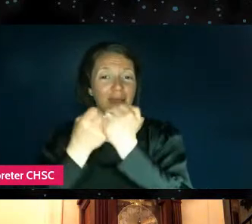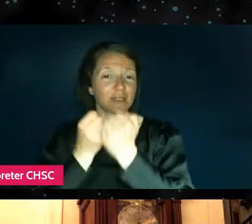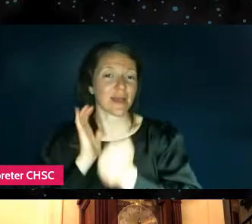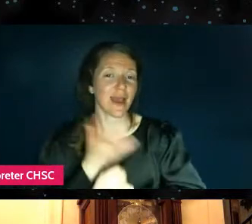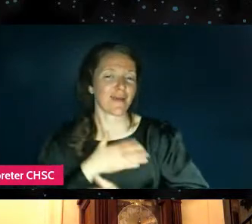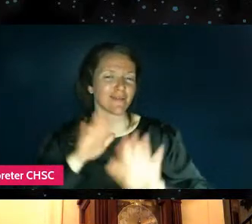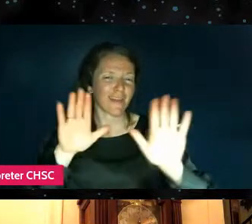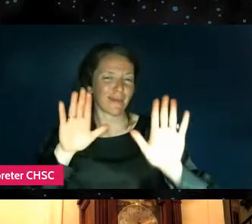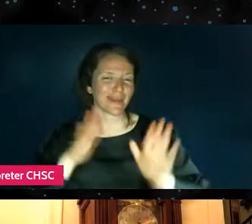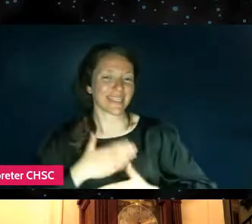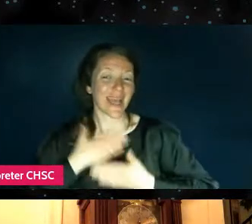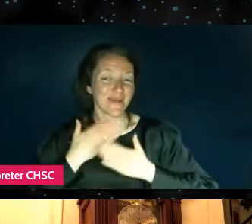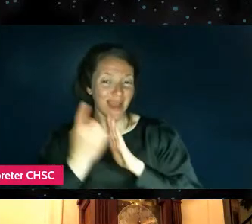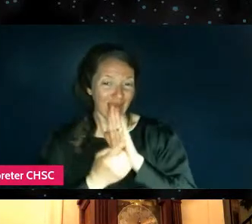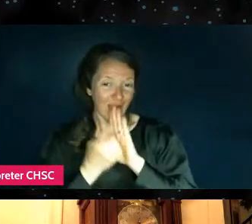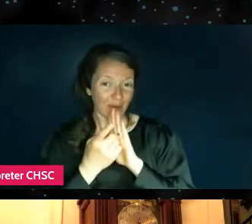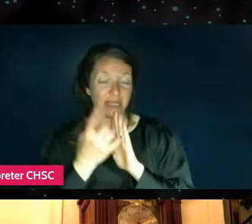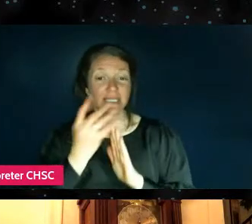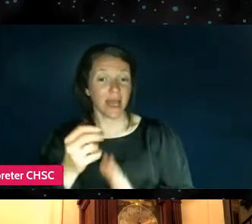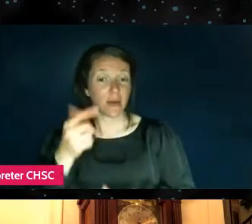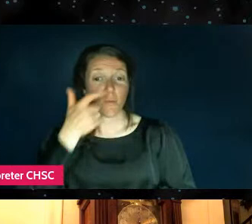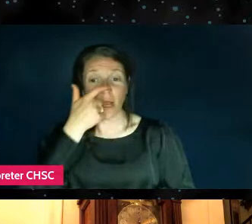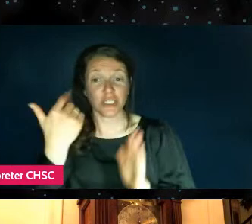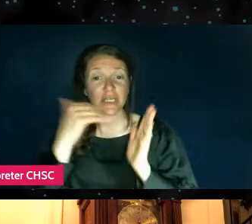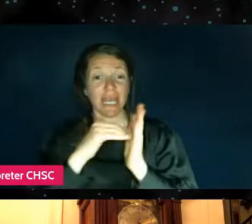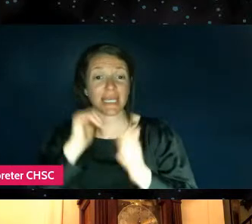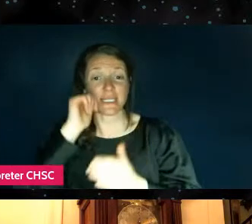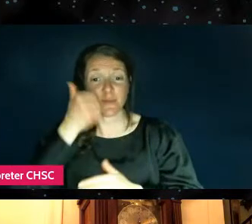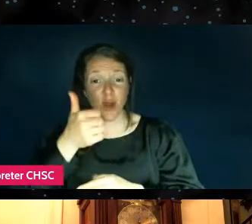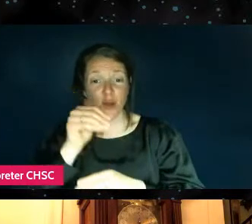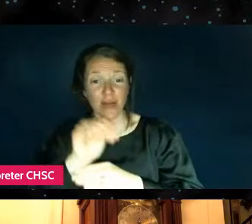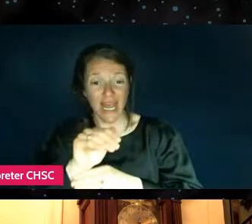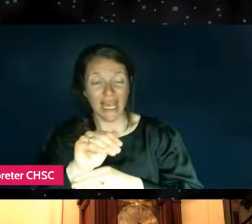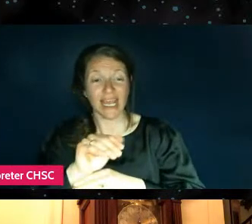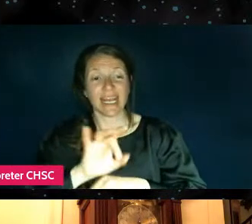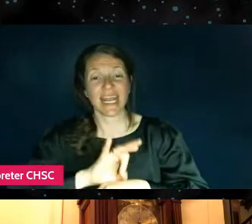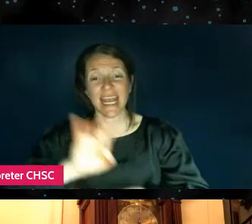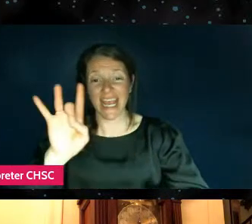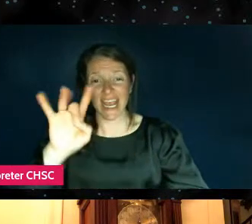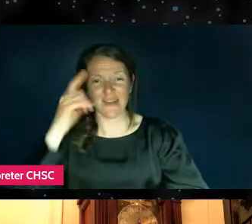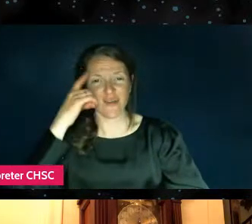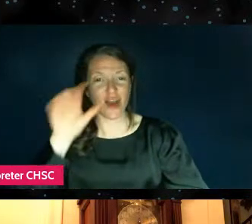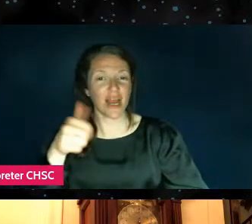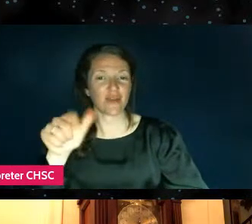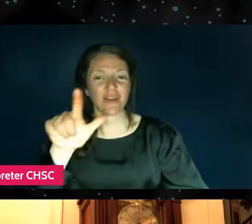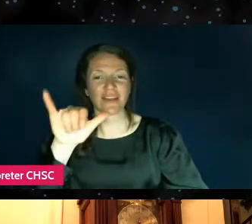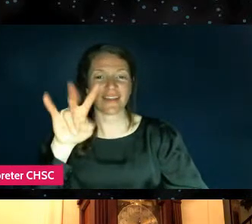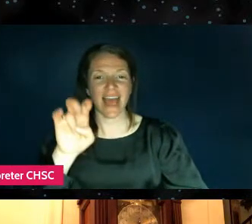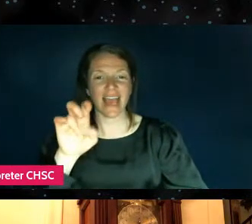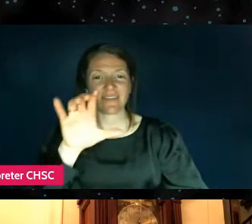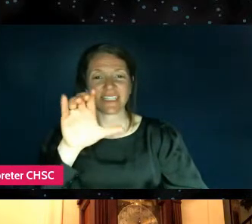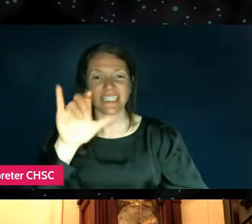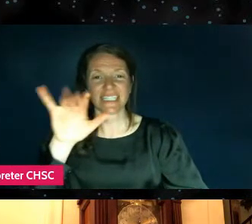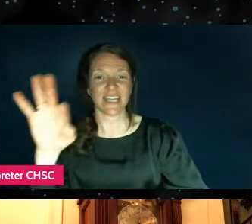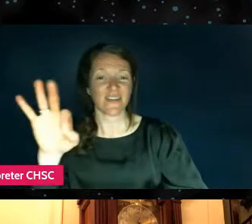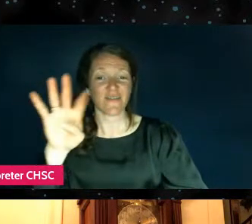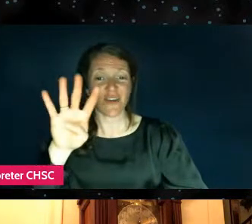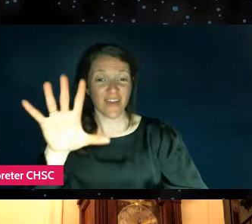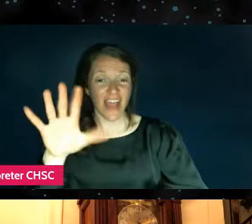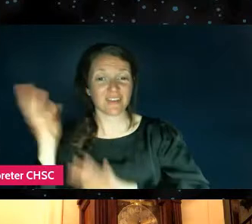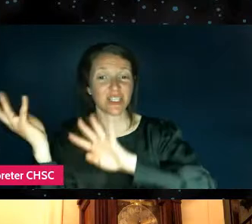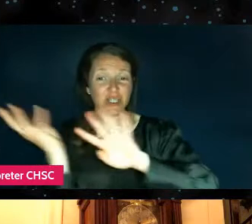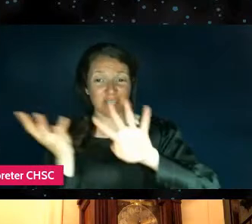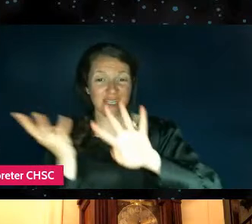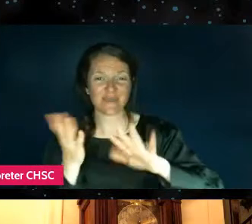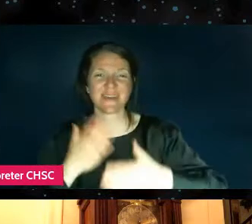happy hours. And tune in tomorrow night at 8 p.m. Eastern Time for another live CIFF45 Streams